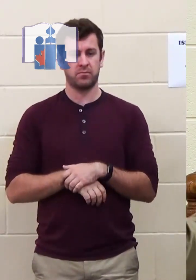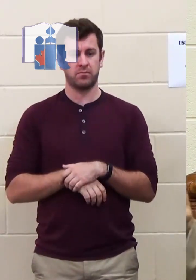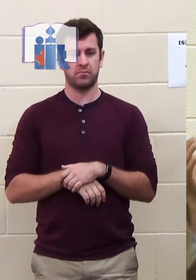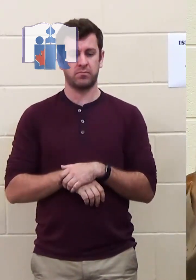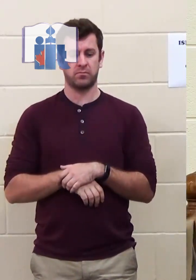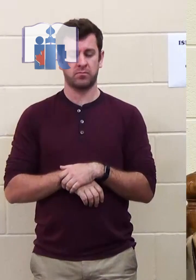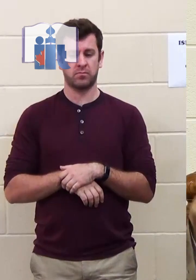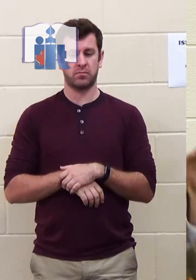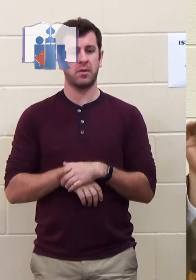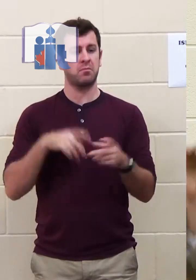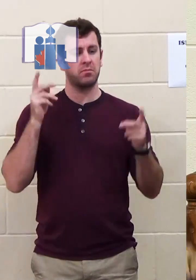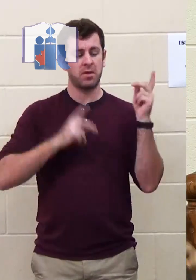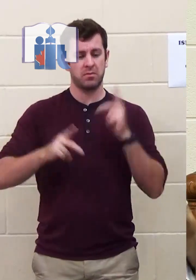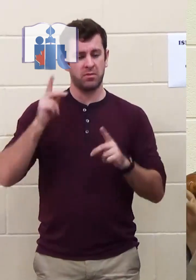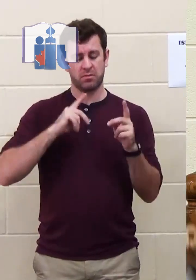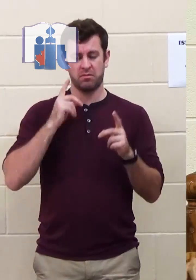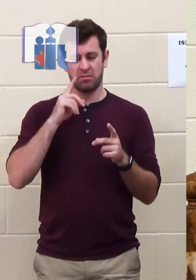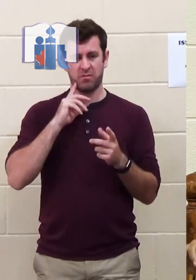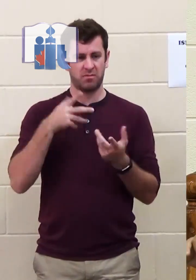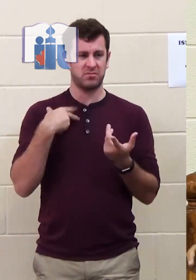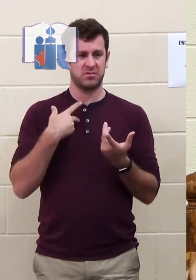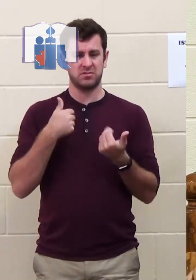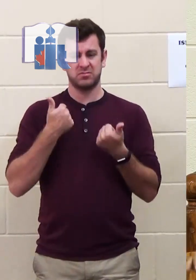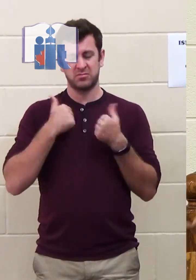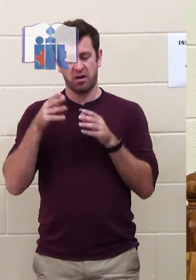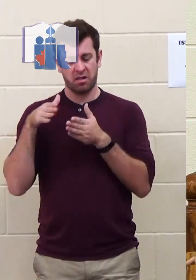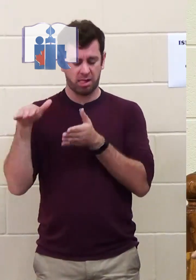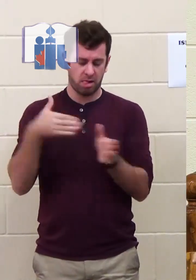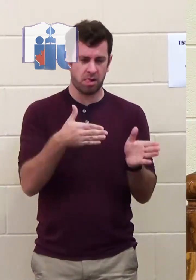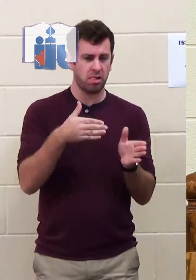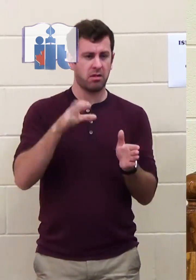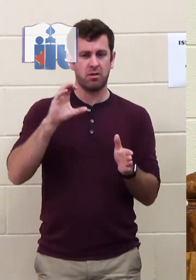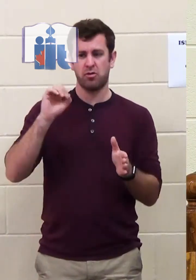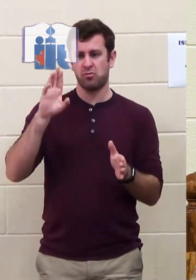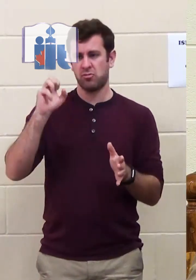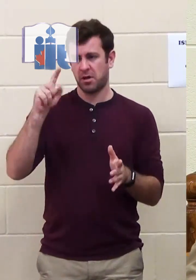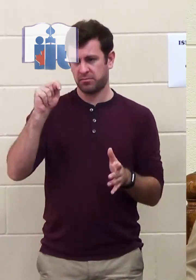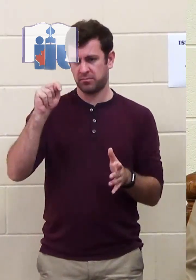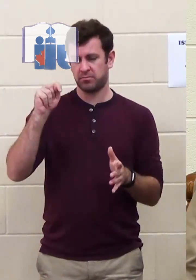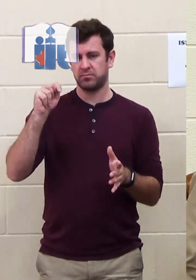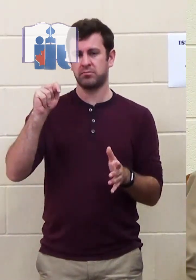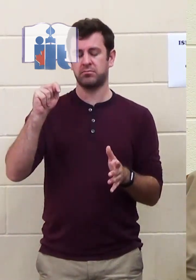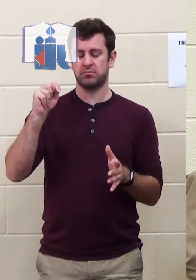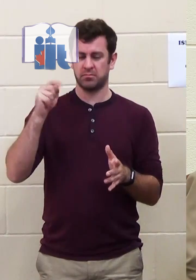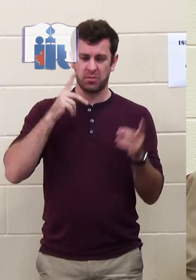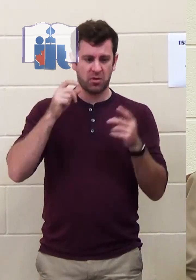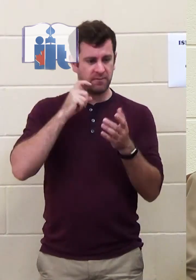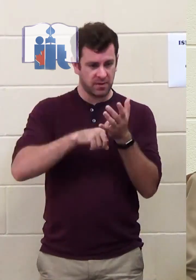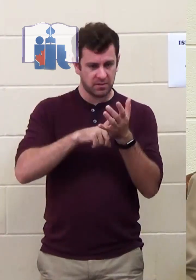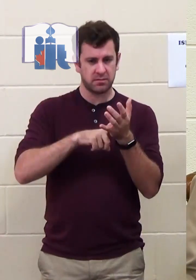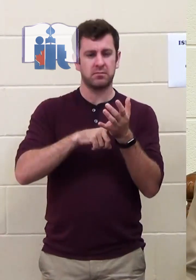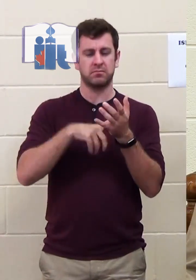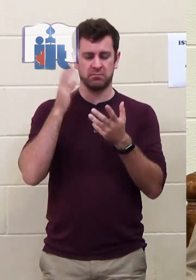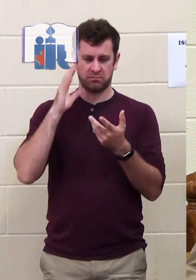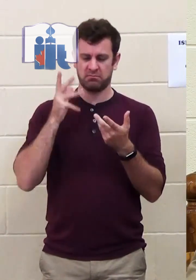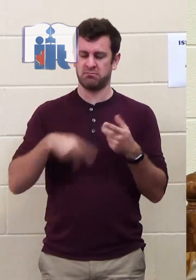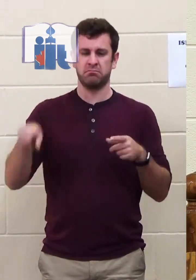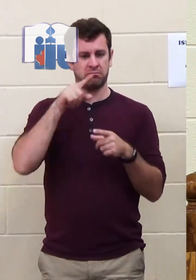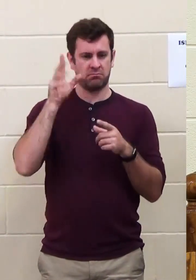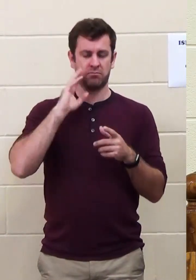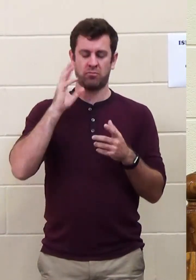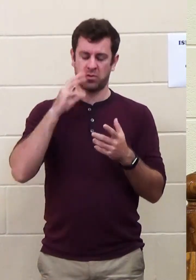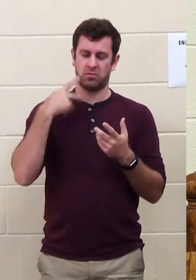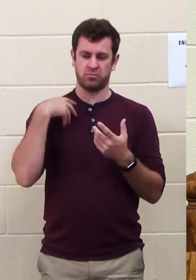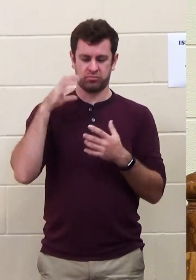when the people have become corrupted. Sadaqa Rasulullah alayhi salatu wasalam. We have come